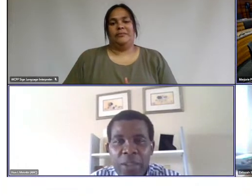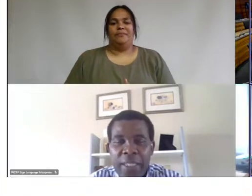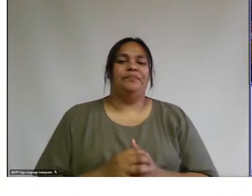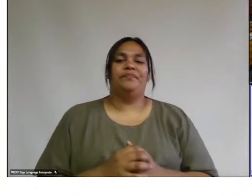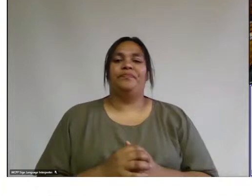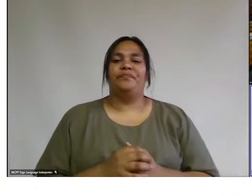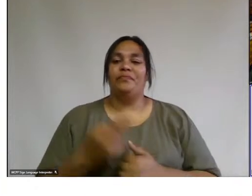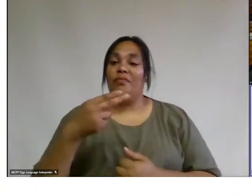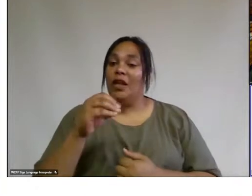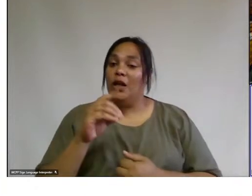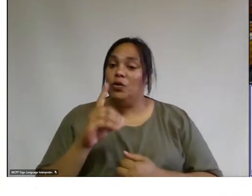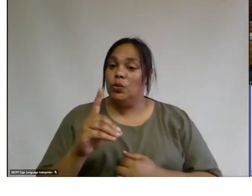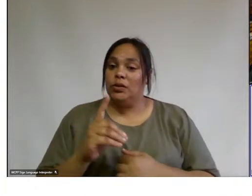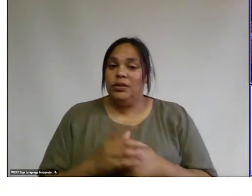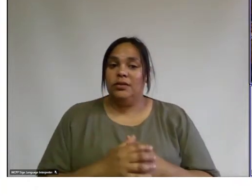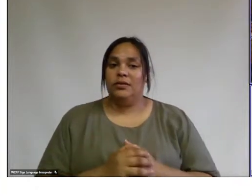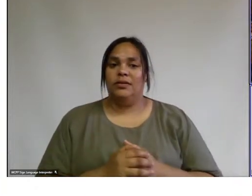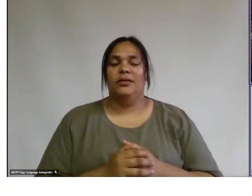HOD.